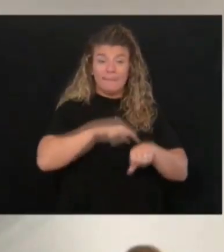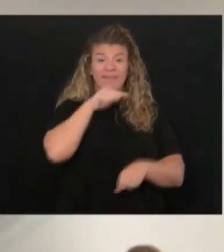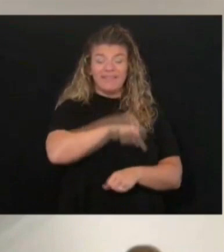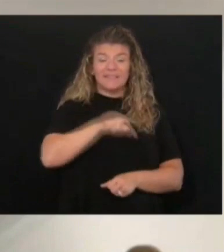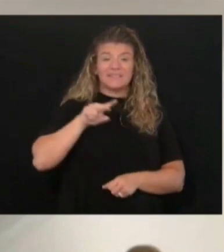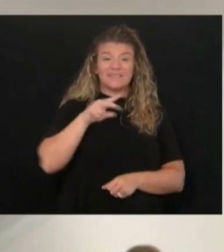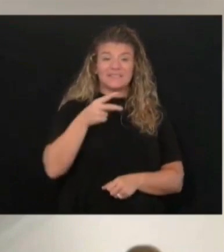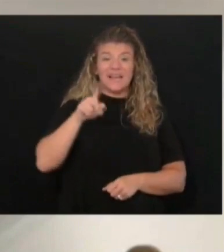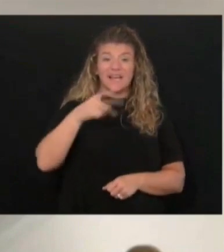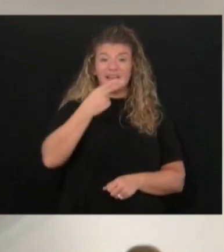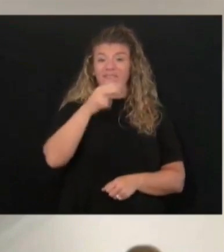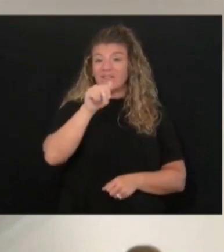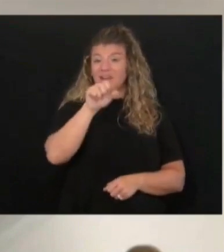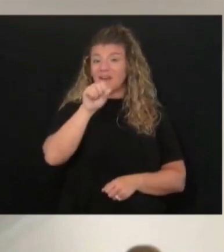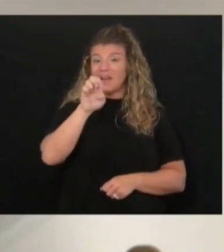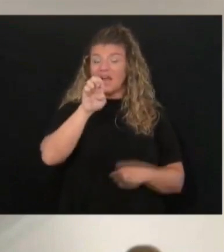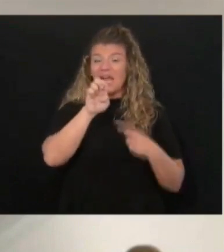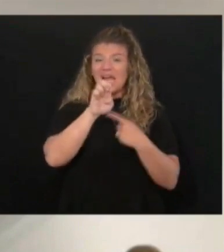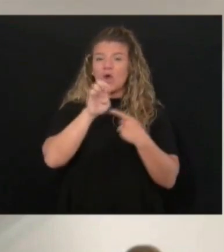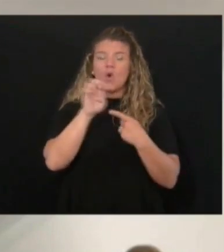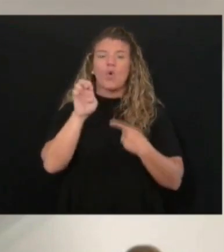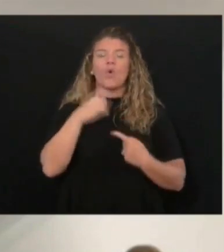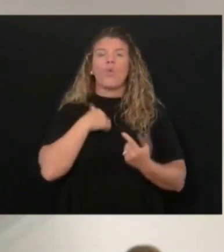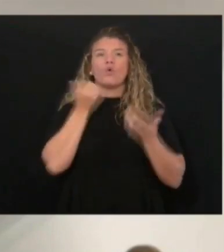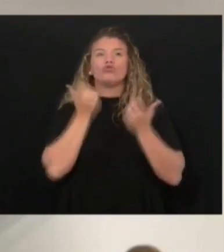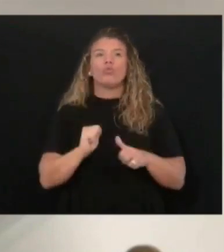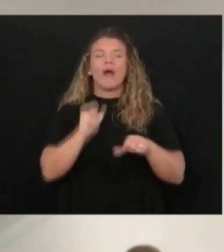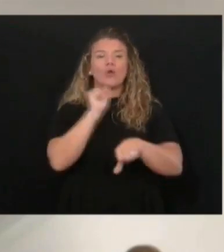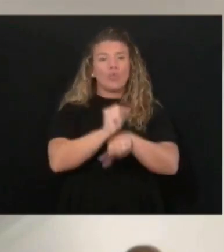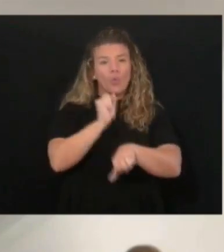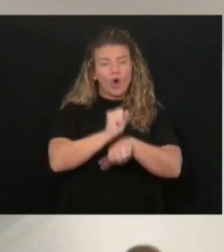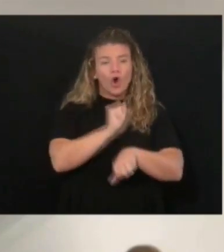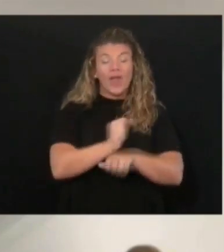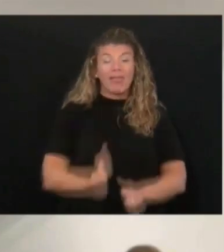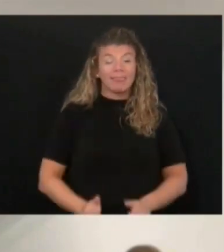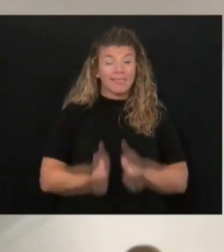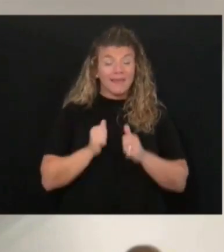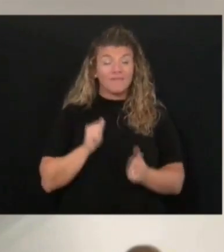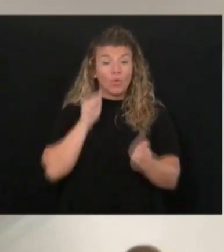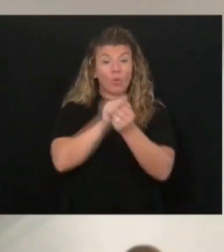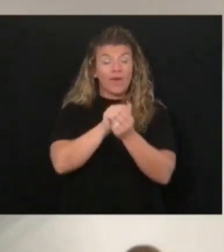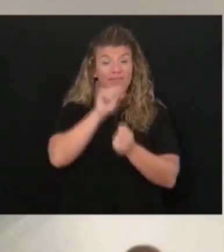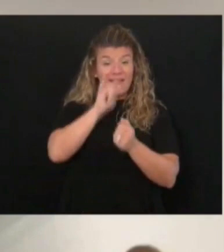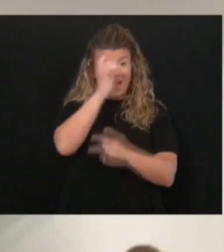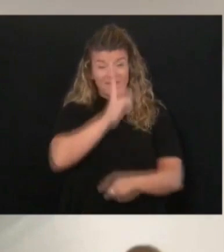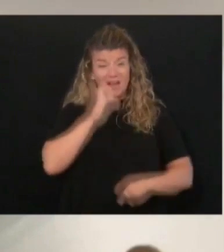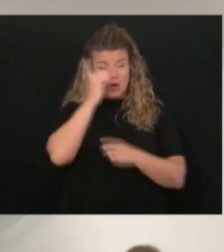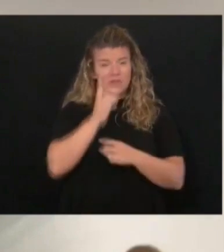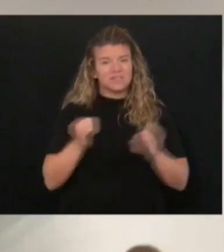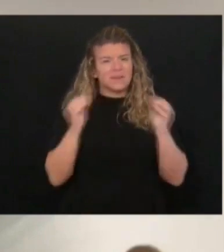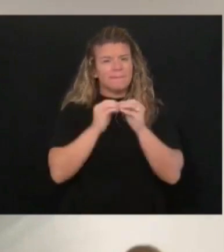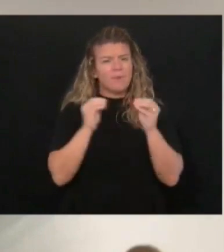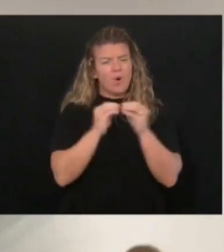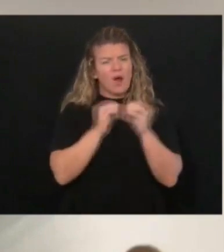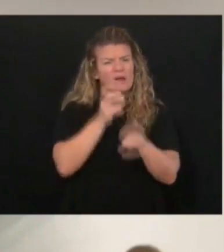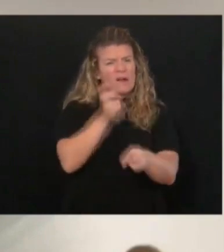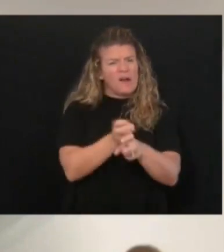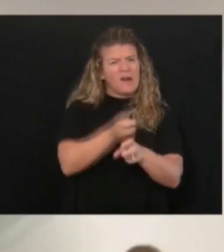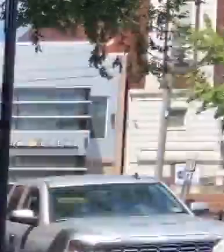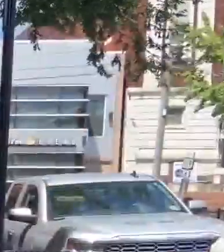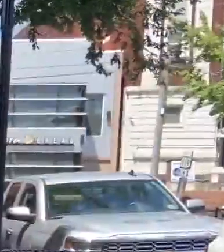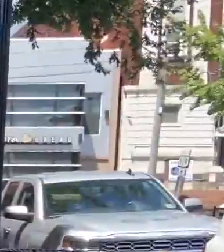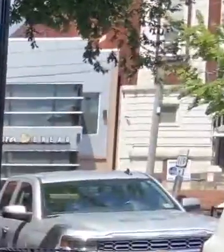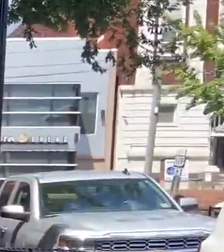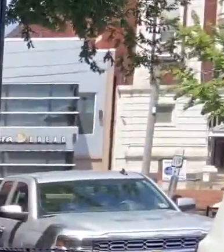where we are trying to work and live with the virus is a much more tricky phase and a much more challenging